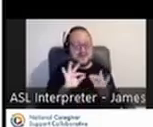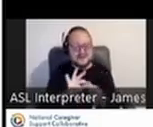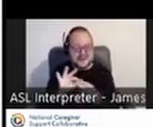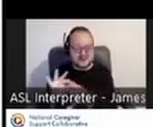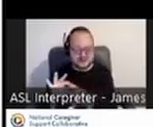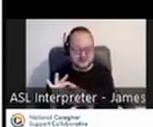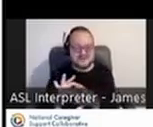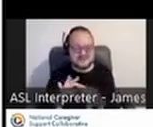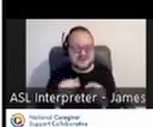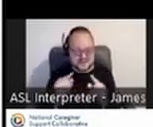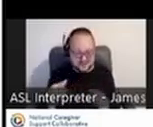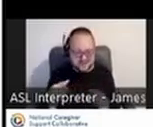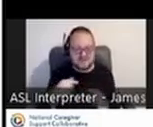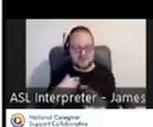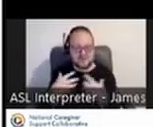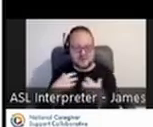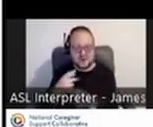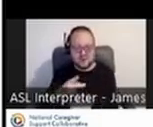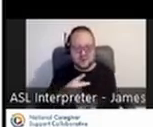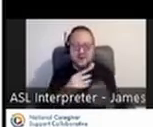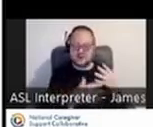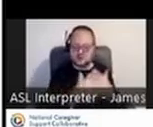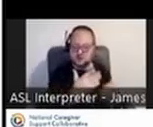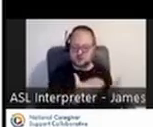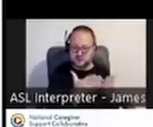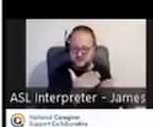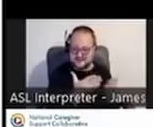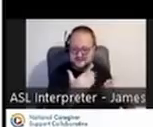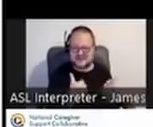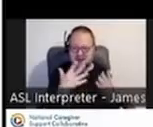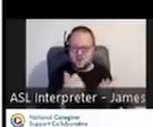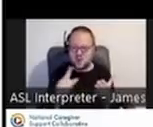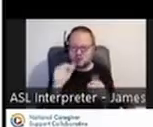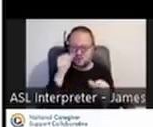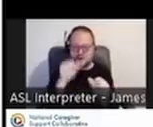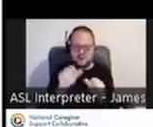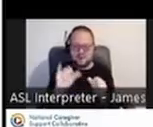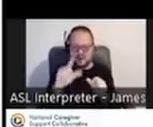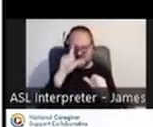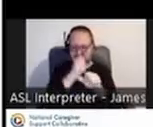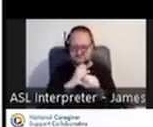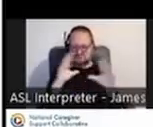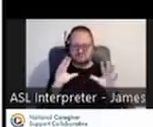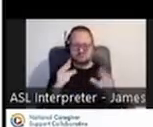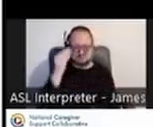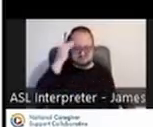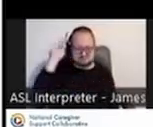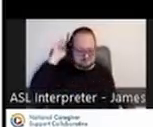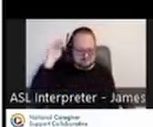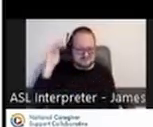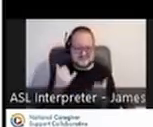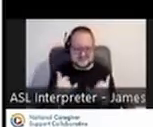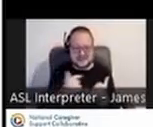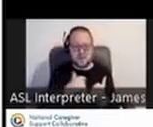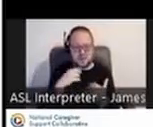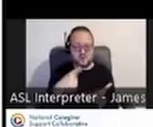healthcare and social services. And I want everyone to keep that in mind as we now move into our panel discussion and